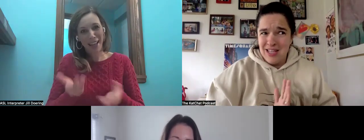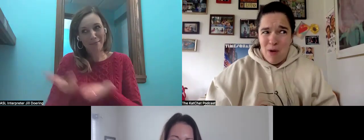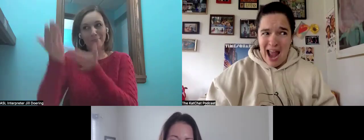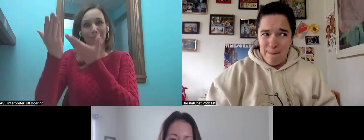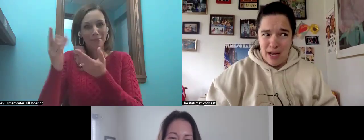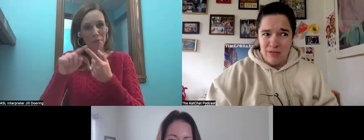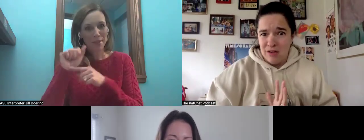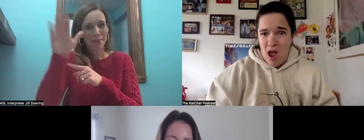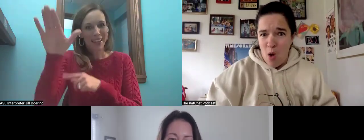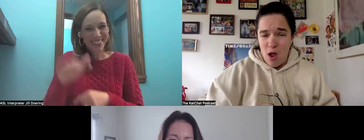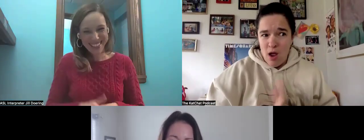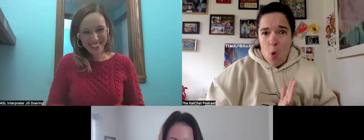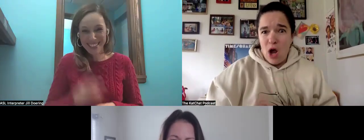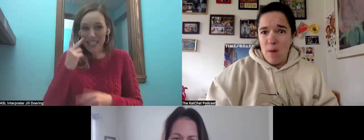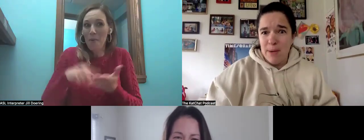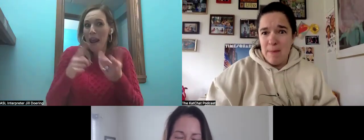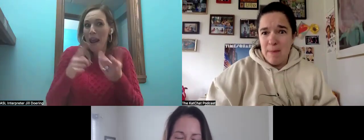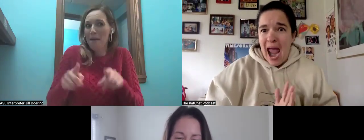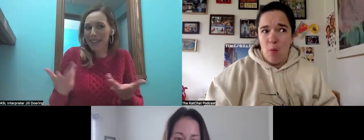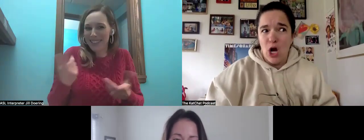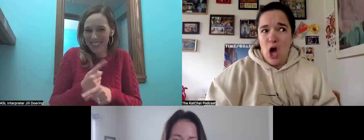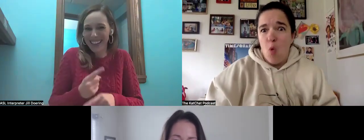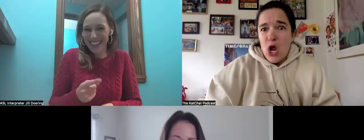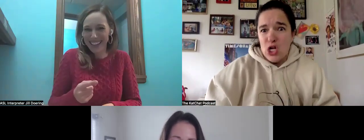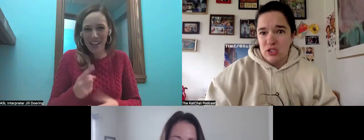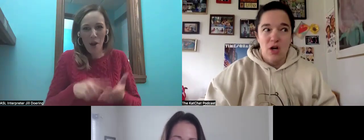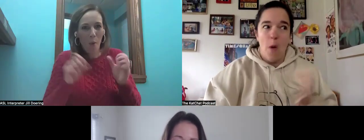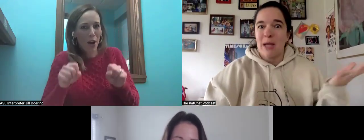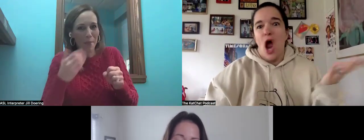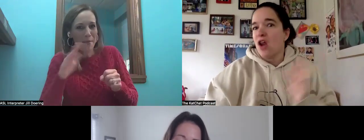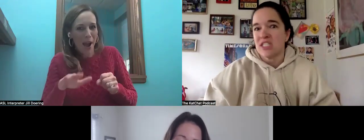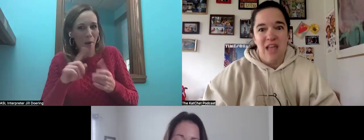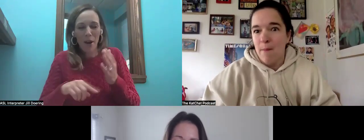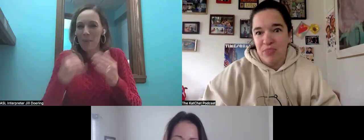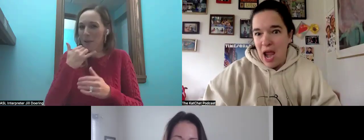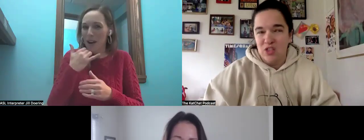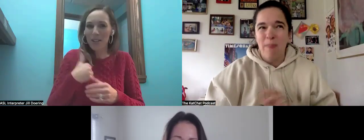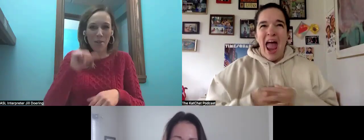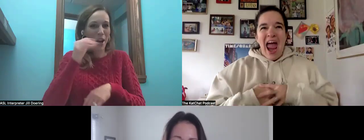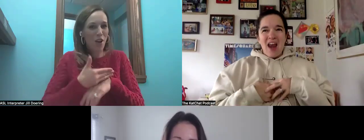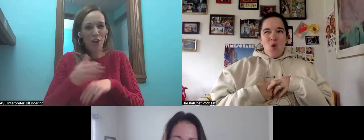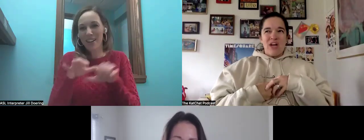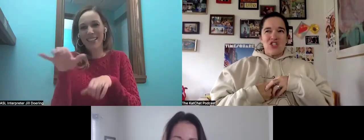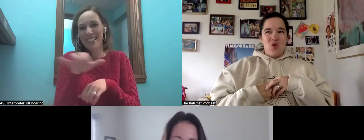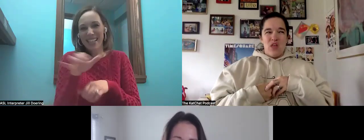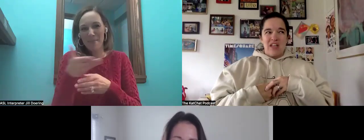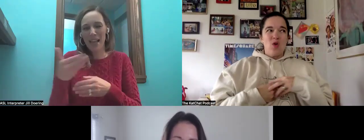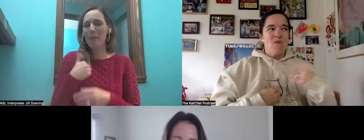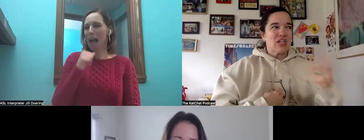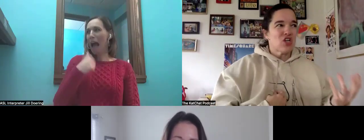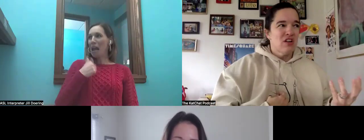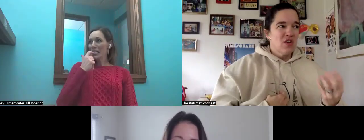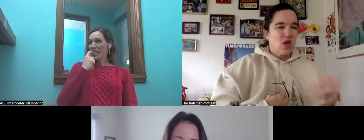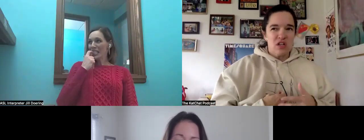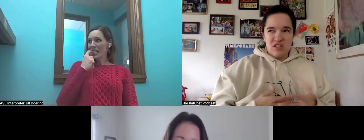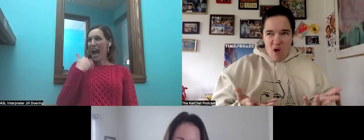better, see what happened, Yeah. what Yeah. could be bad, what could go wrong. No, my daughter's the same thing. So I'm like, I don't know about you do that. I don't know